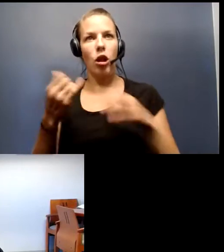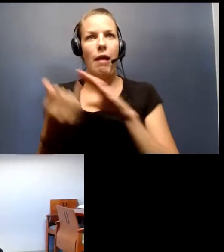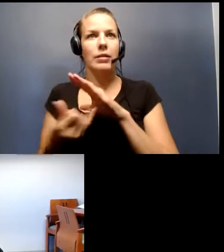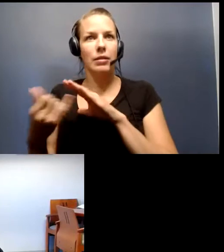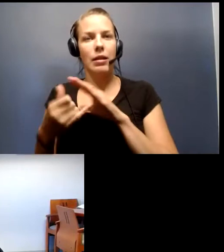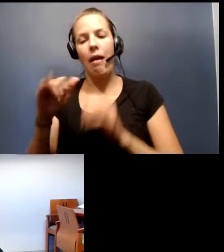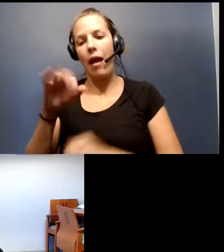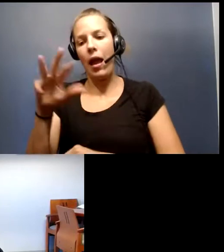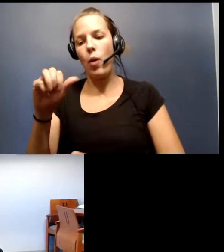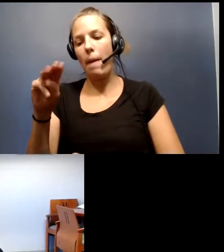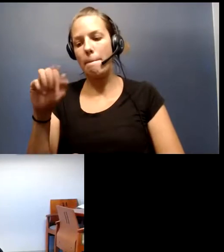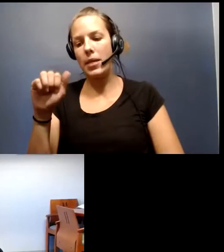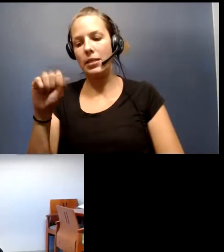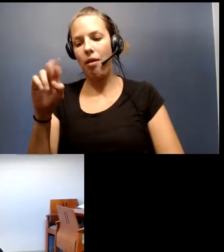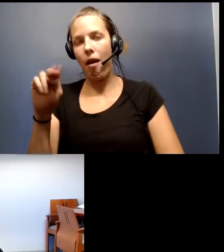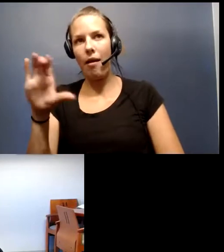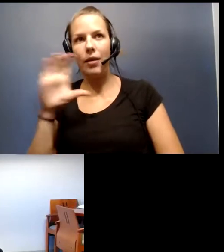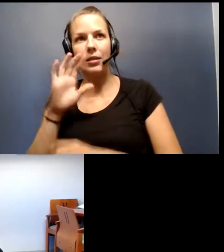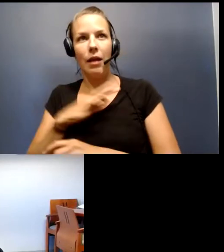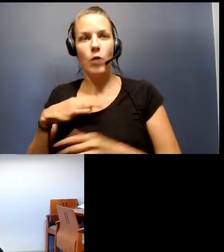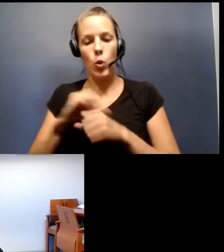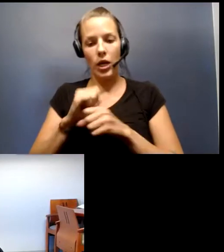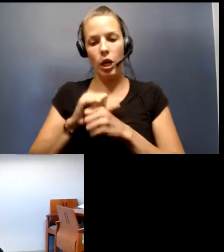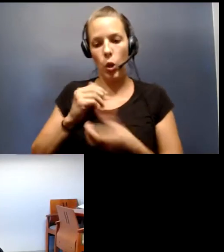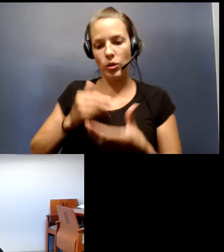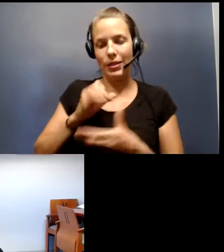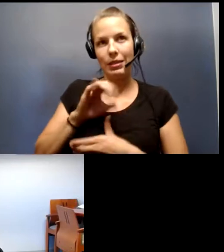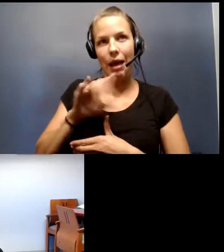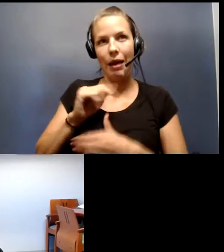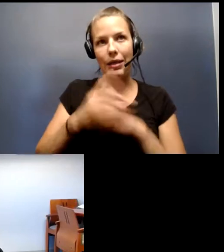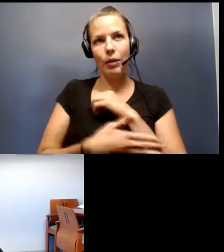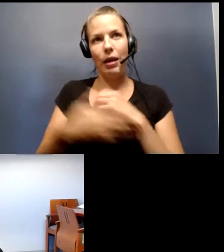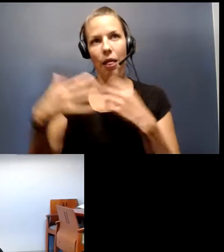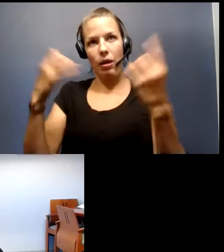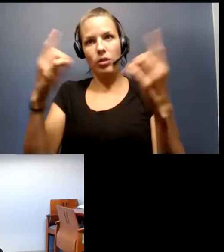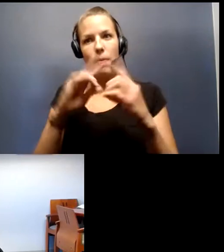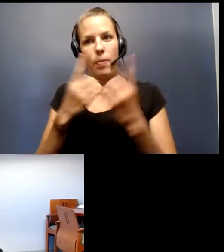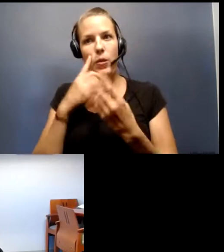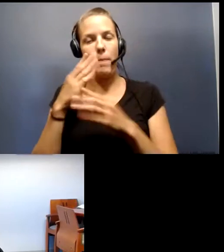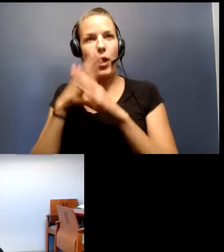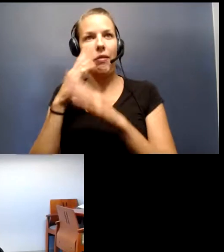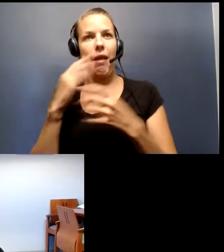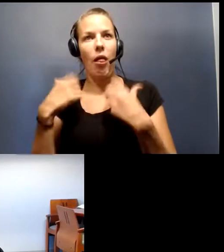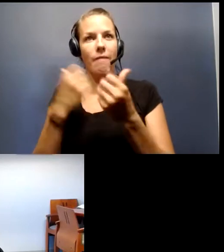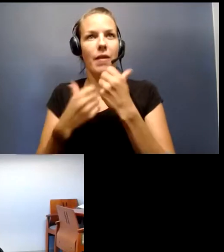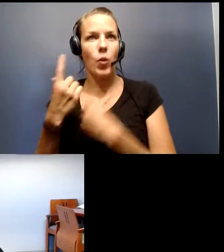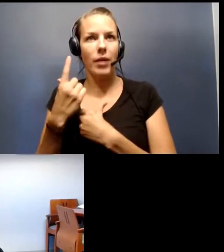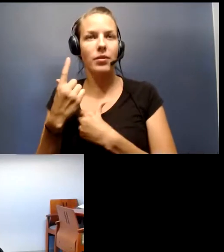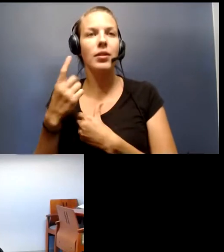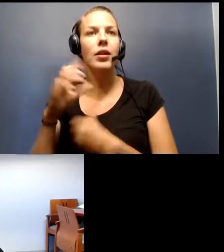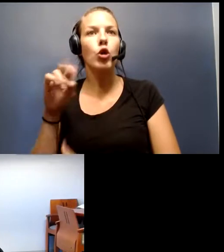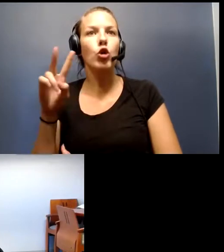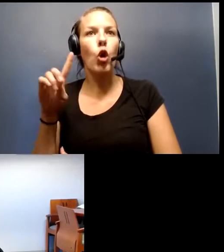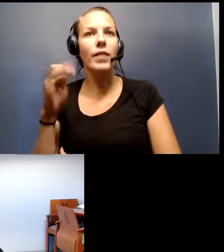Masonic staff are working closely with Scott County Health Department to protect the health of all residents and staff. Now,